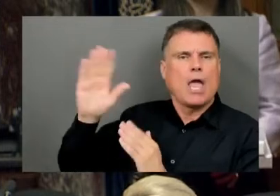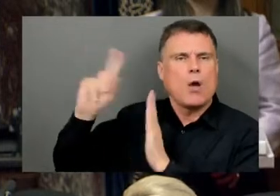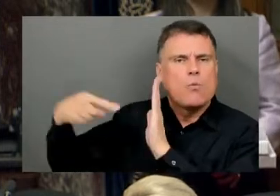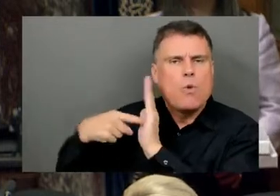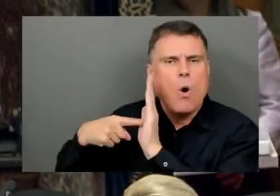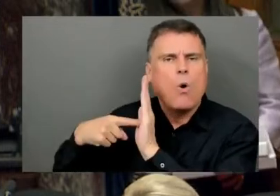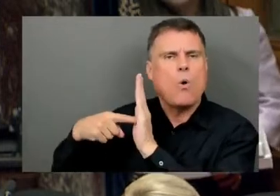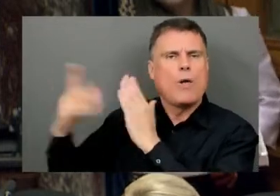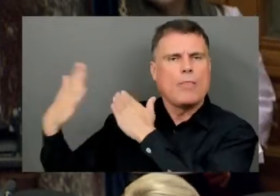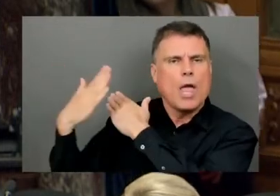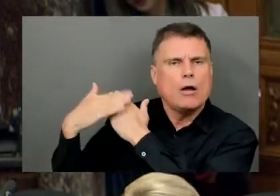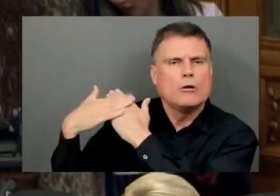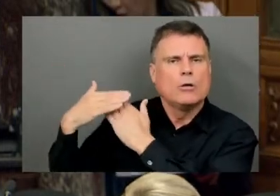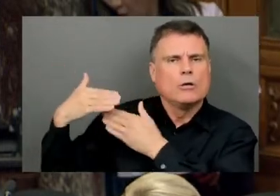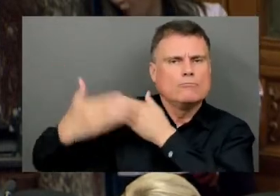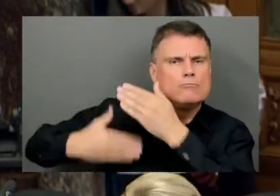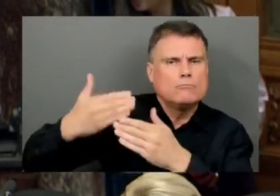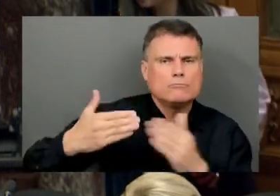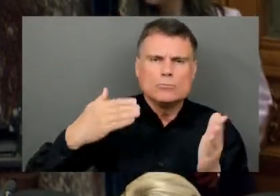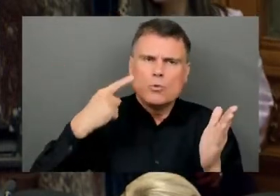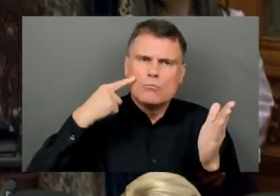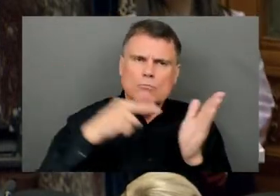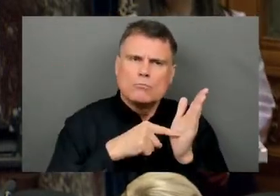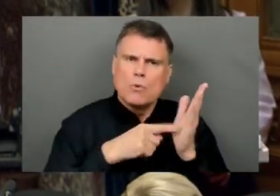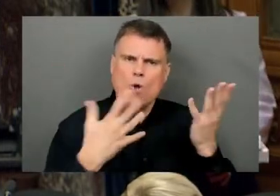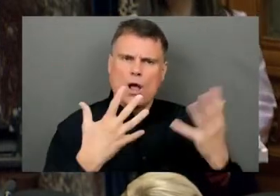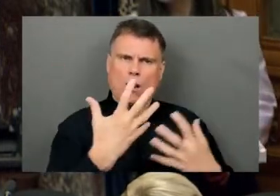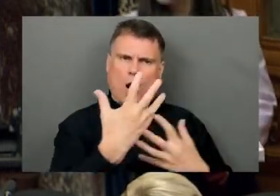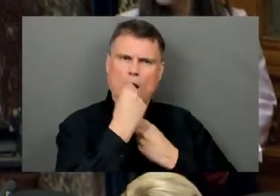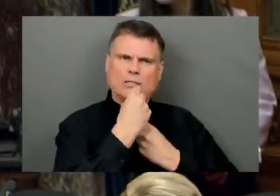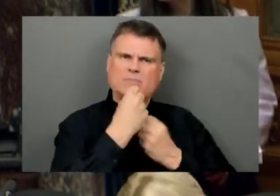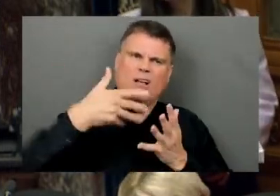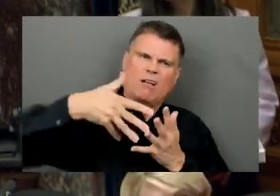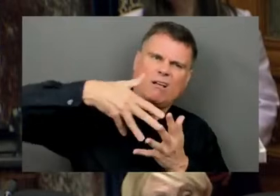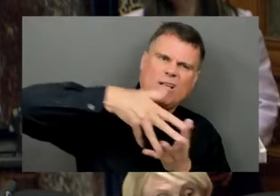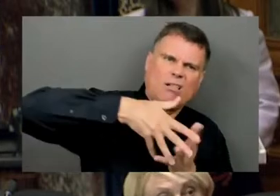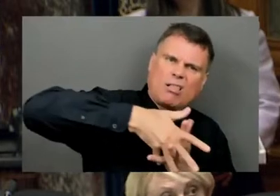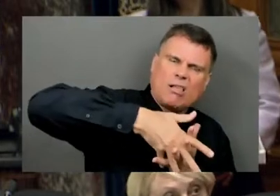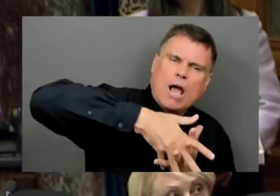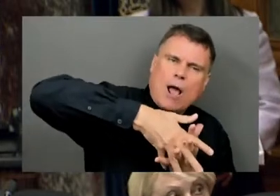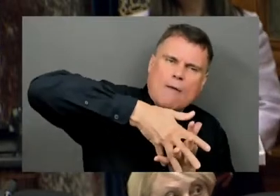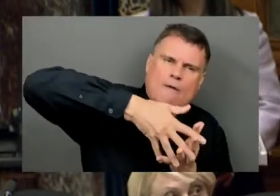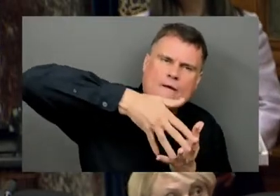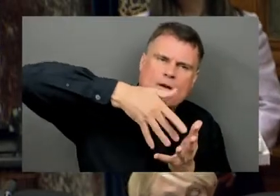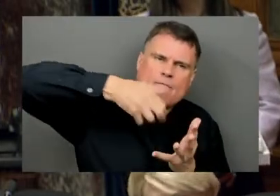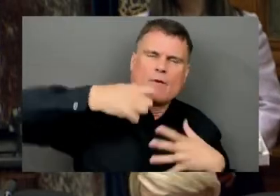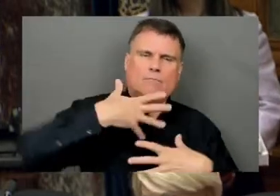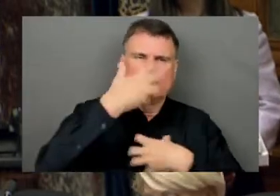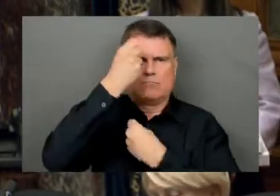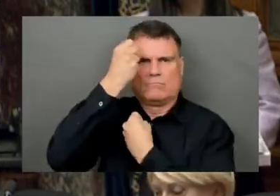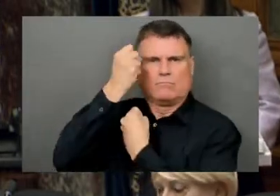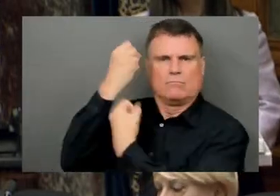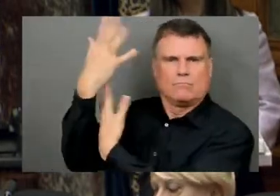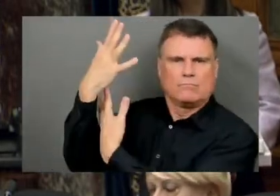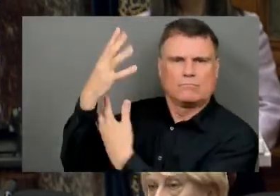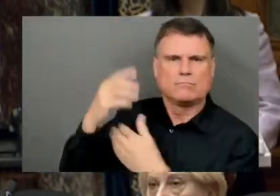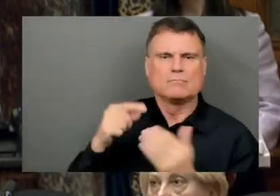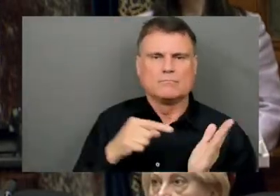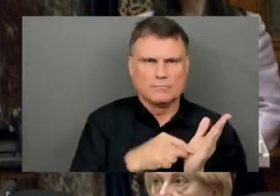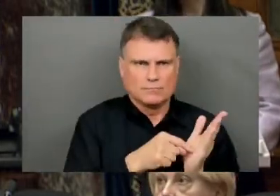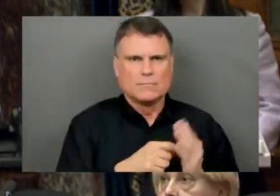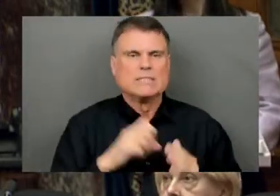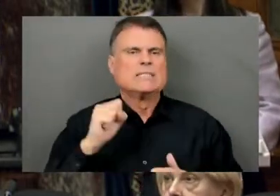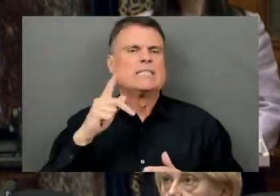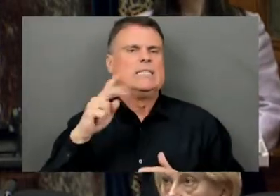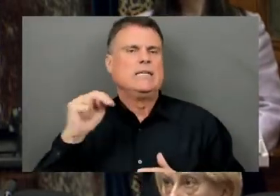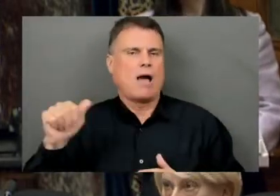occur. I'd also like to acknowledge Chief Corinna Lewin from the Chislata Carrier First Nation, who's joining us virtually. Finally,